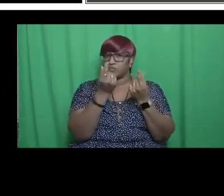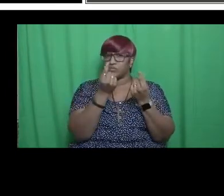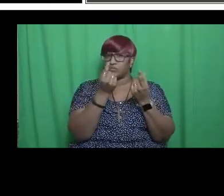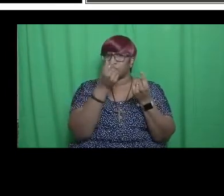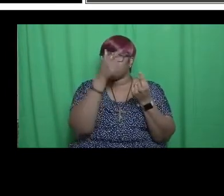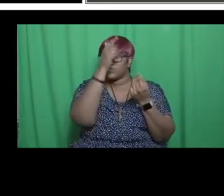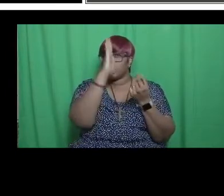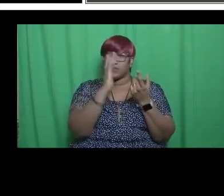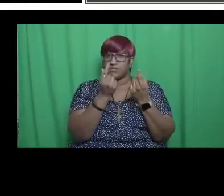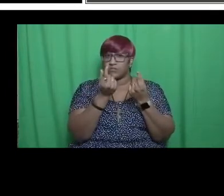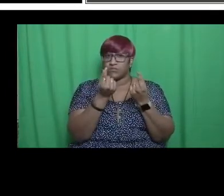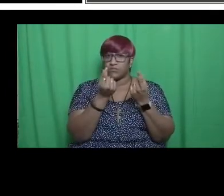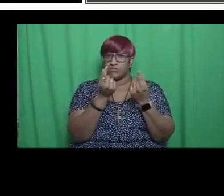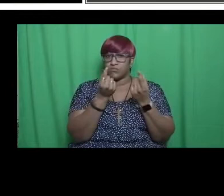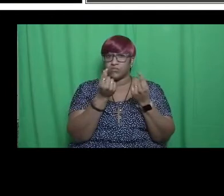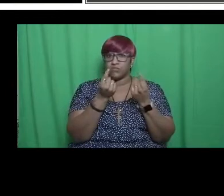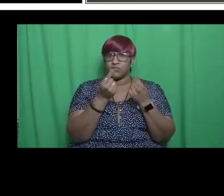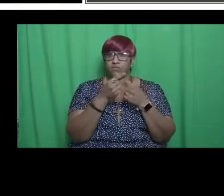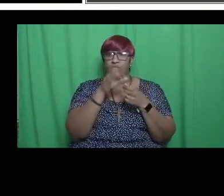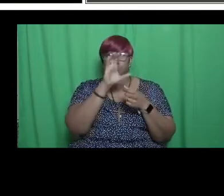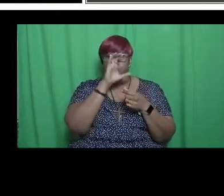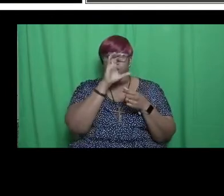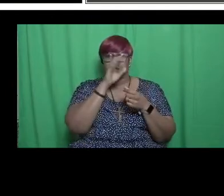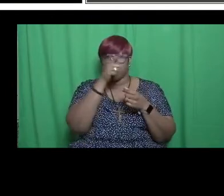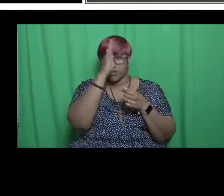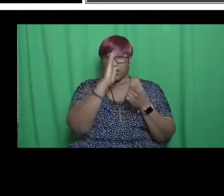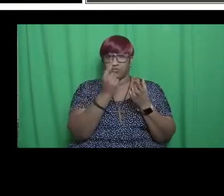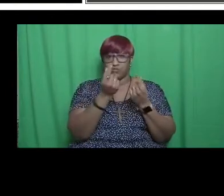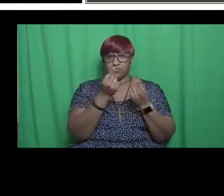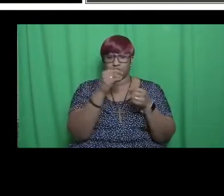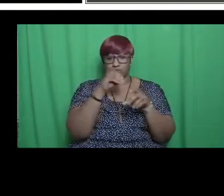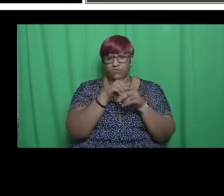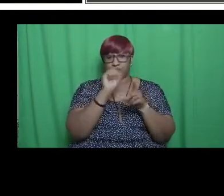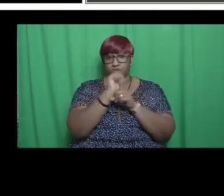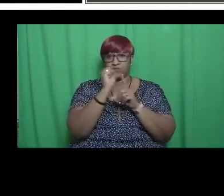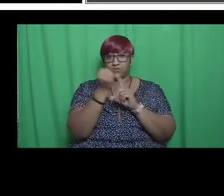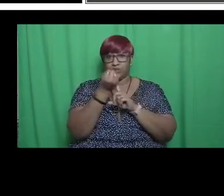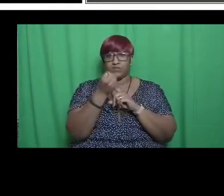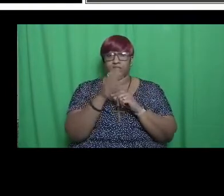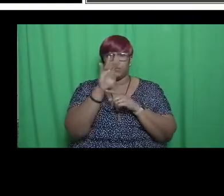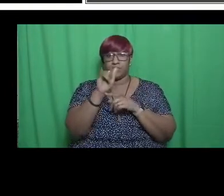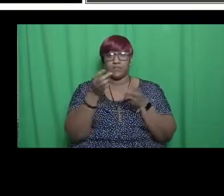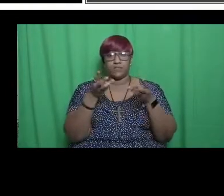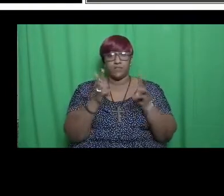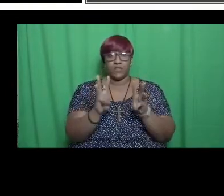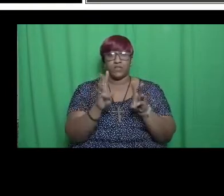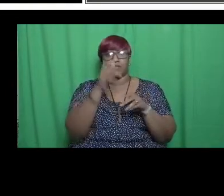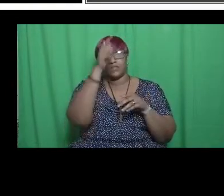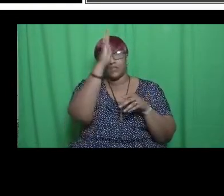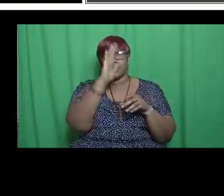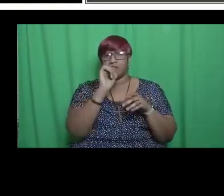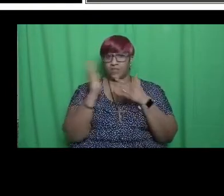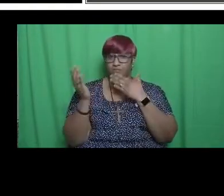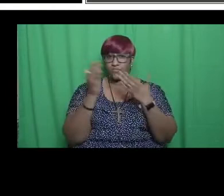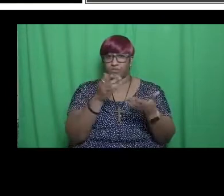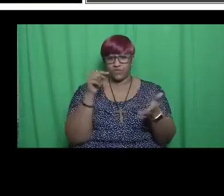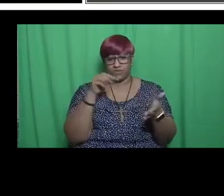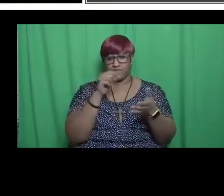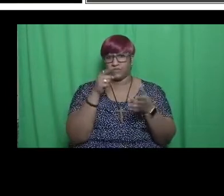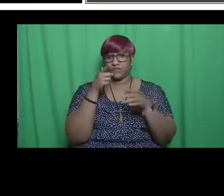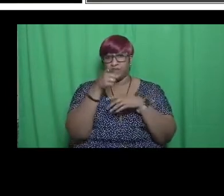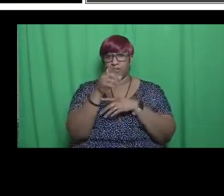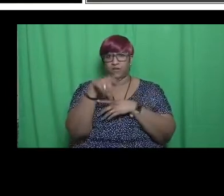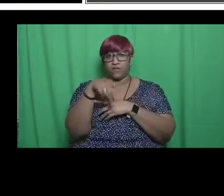does God do? And watch what God does in this situation. And by the way, God didn't bring you this far.